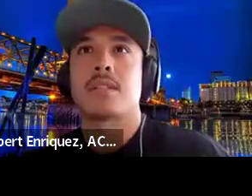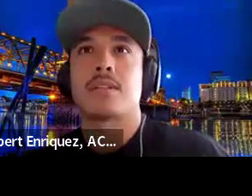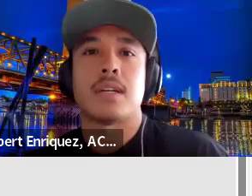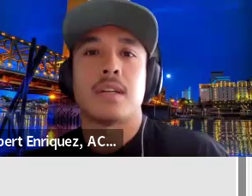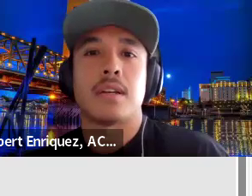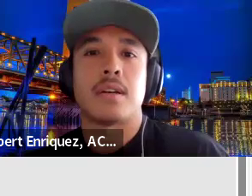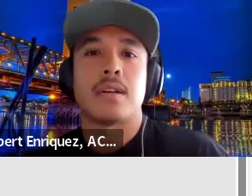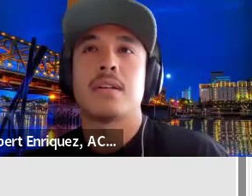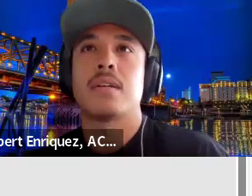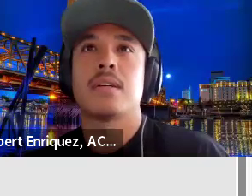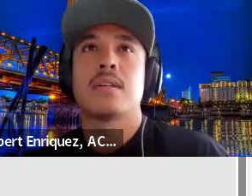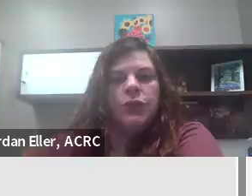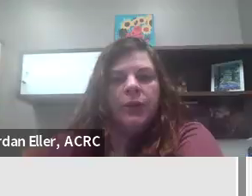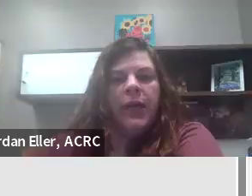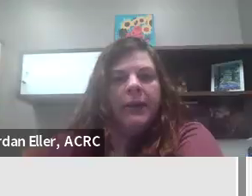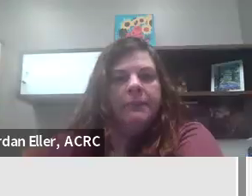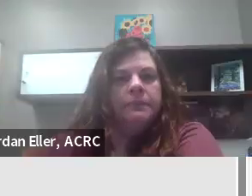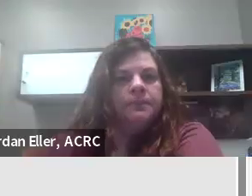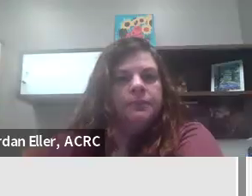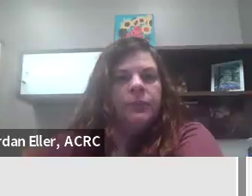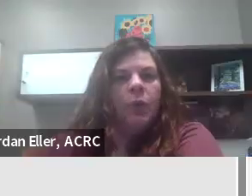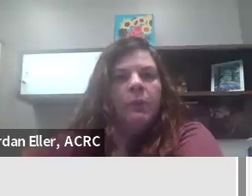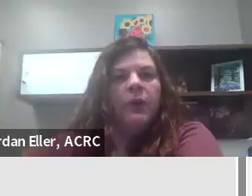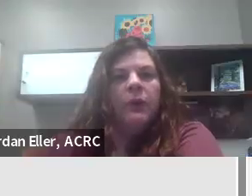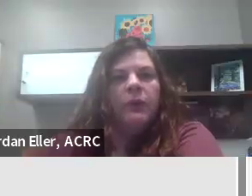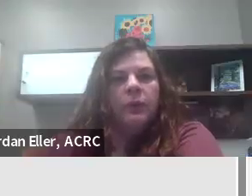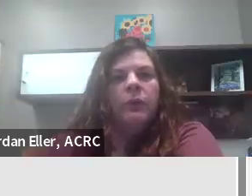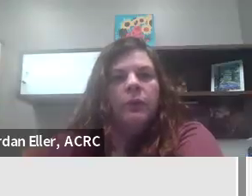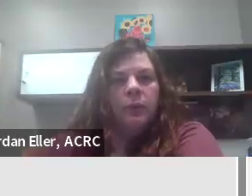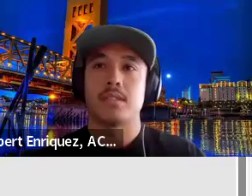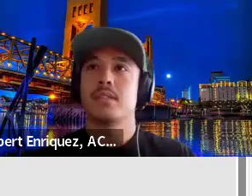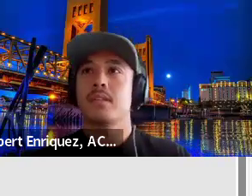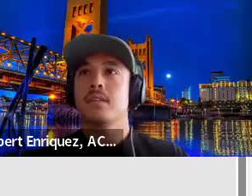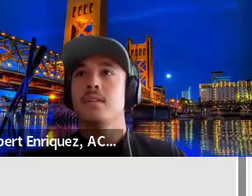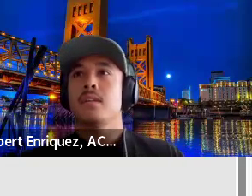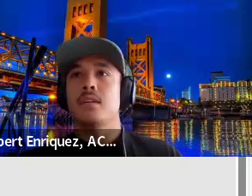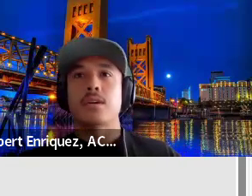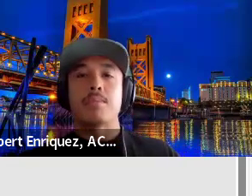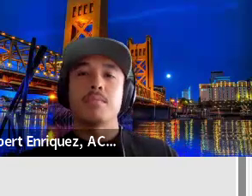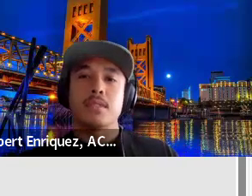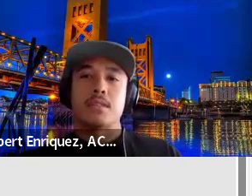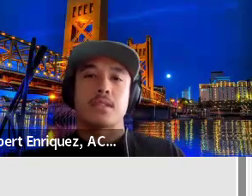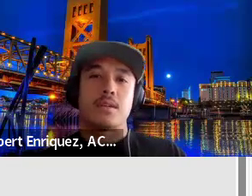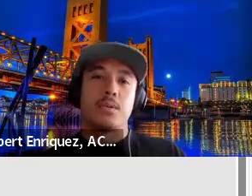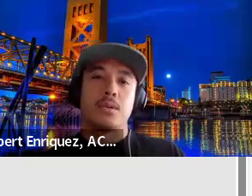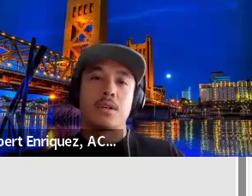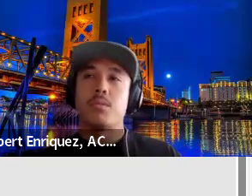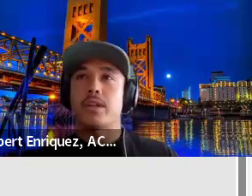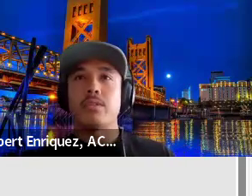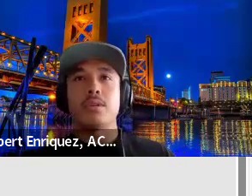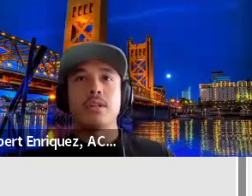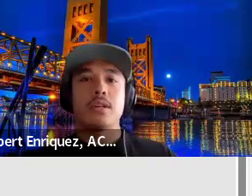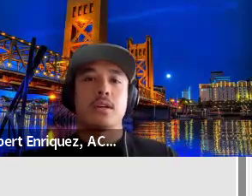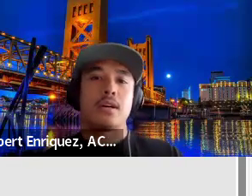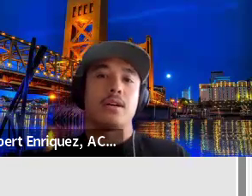see my screen here? We sure can. It should be the emergency preparedness bulletin. Yes. Okay, sounds good. Well,